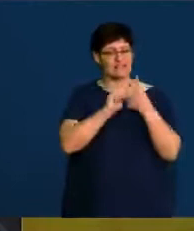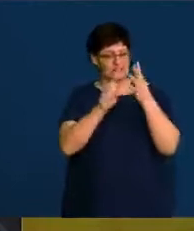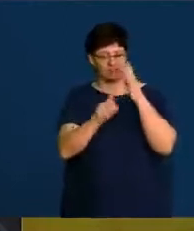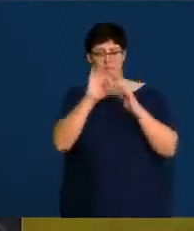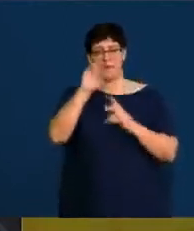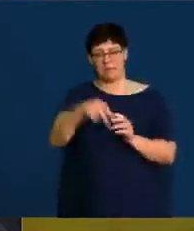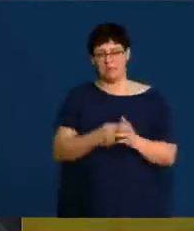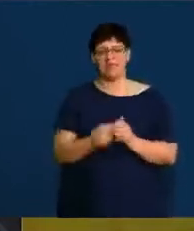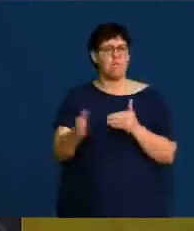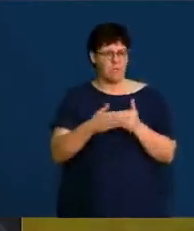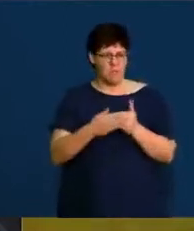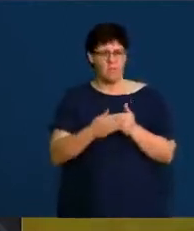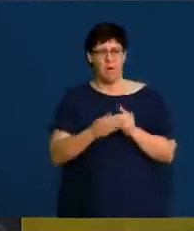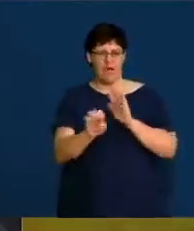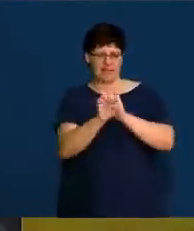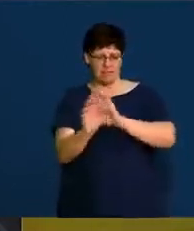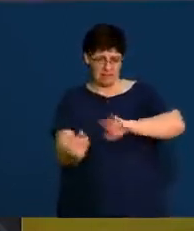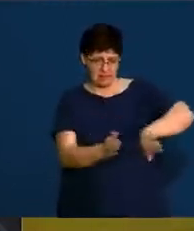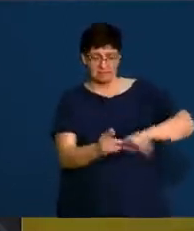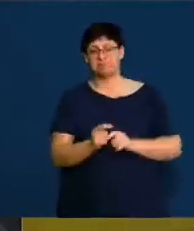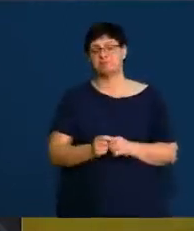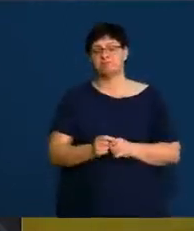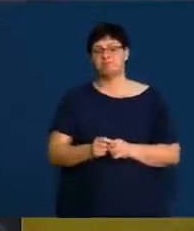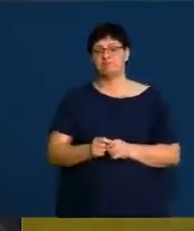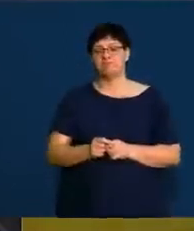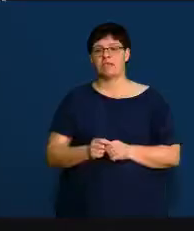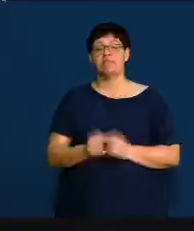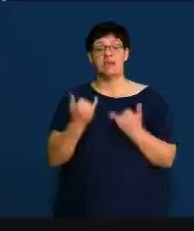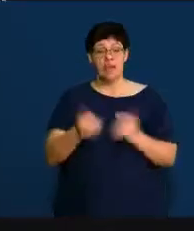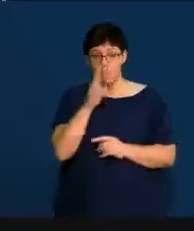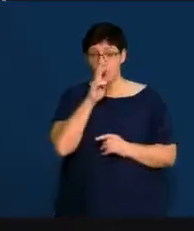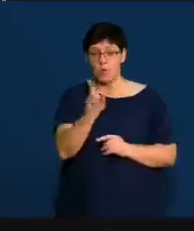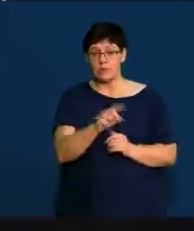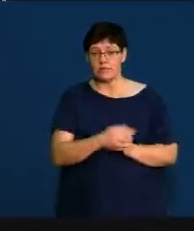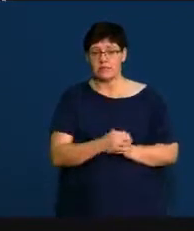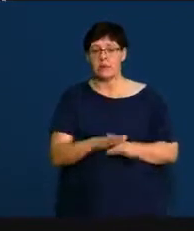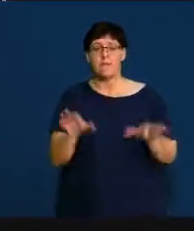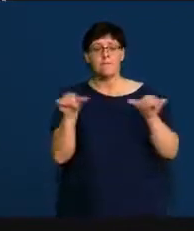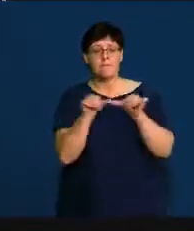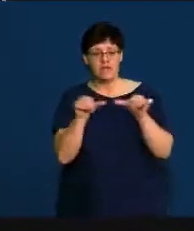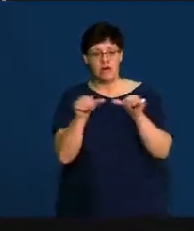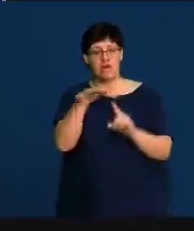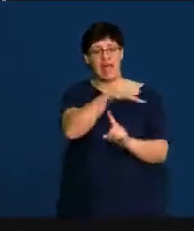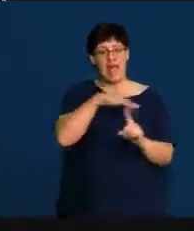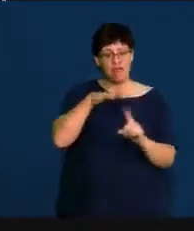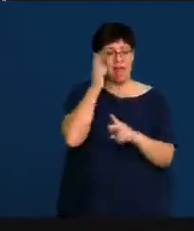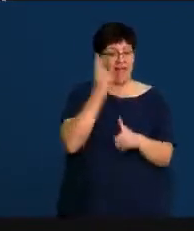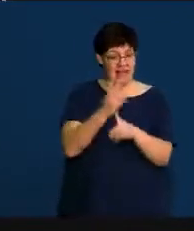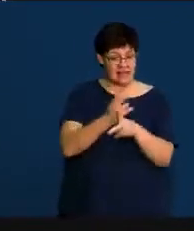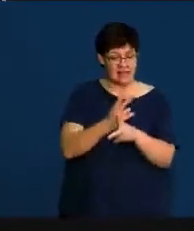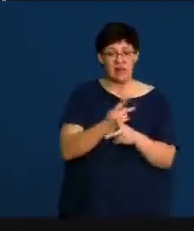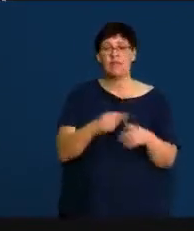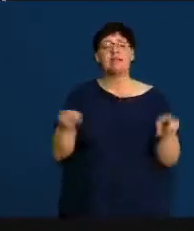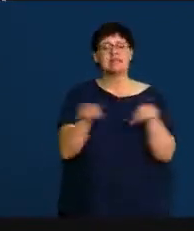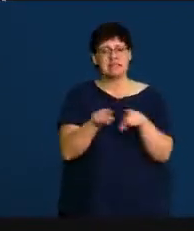Let's look at one more. In this particular example, we're looking at the measurement of area again with the very